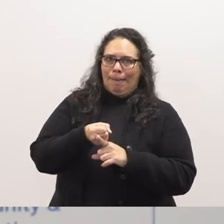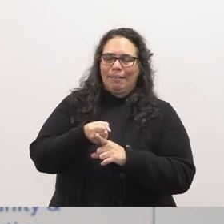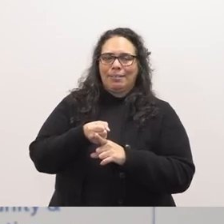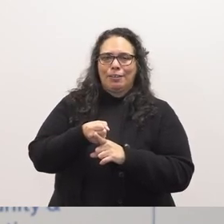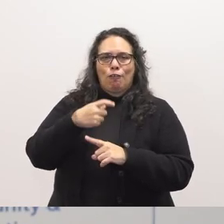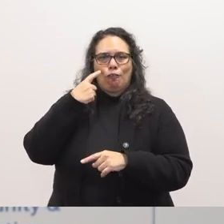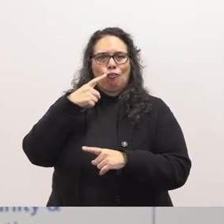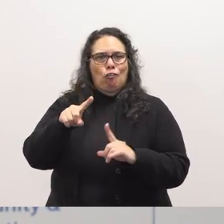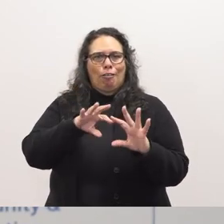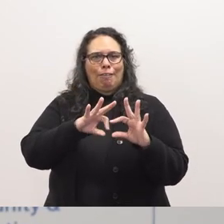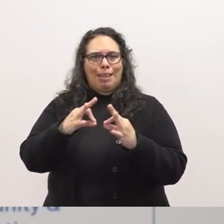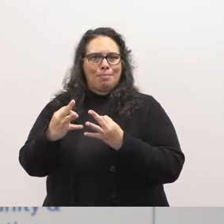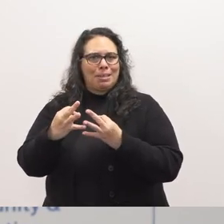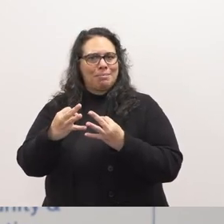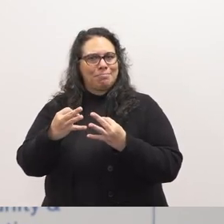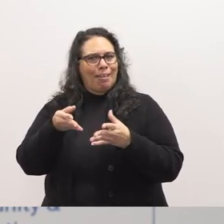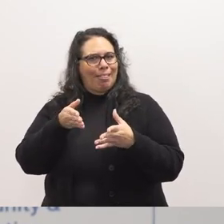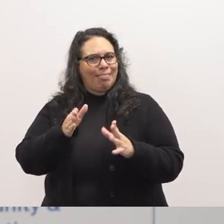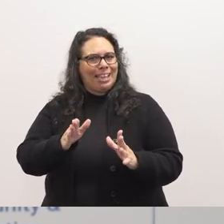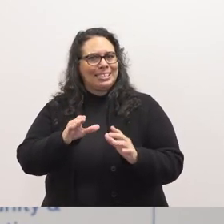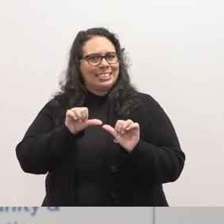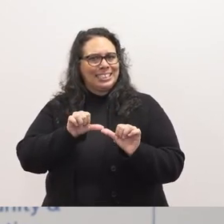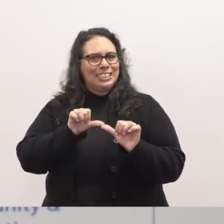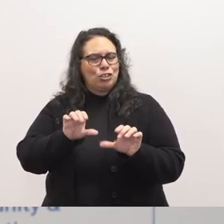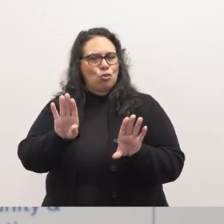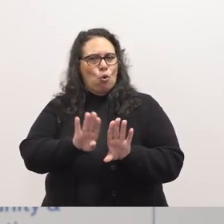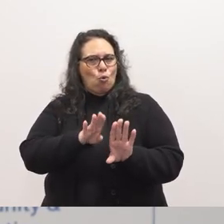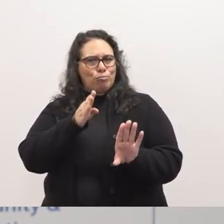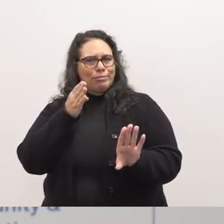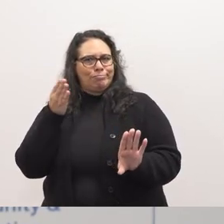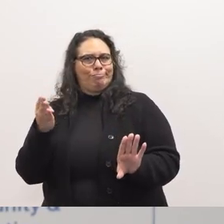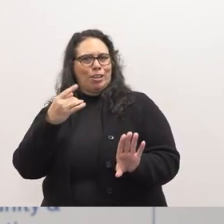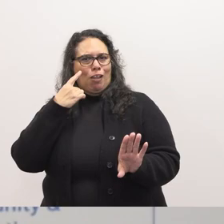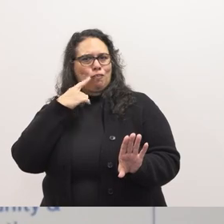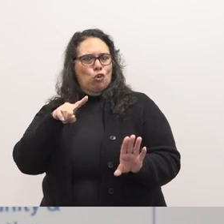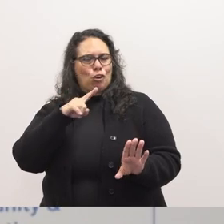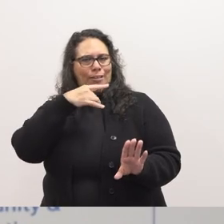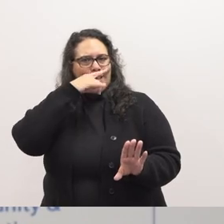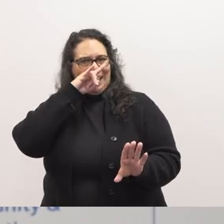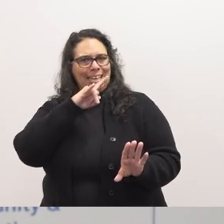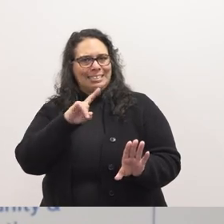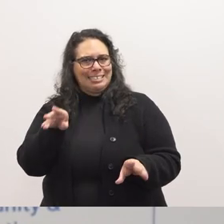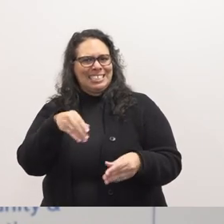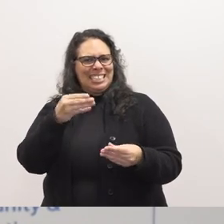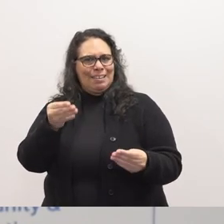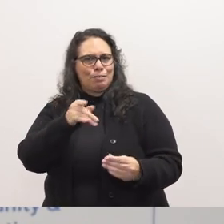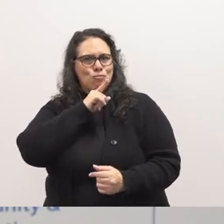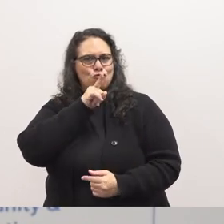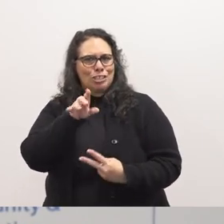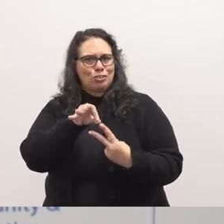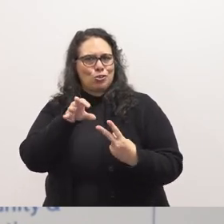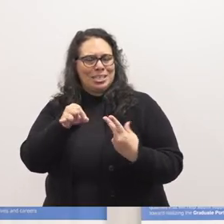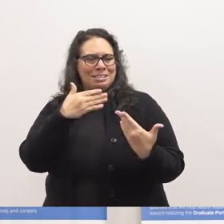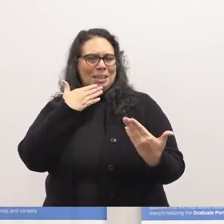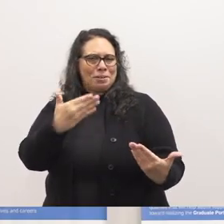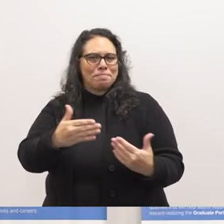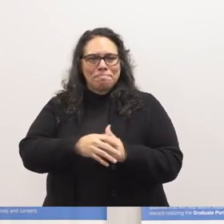families. Let's continue opening doors for our kids, and let's give them a real choice. Thank you.